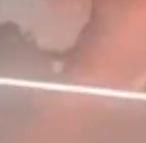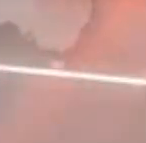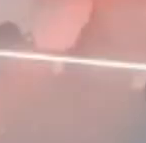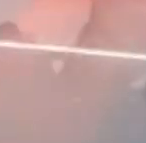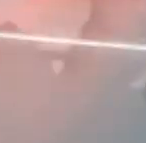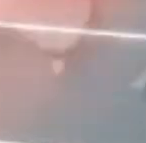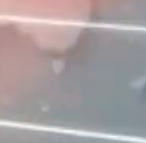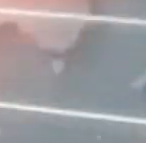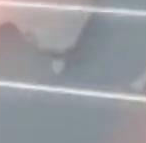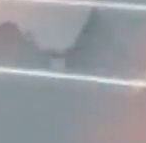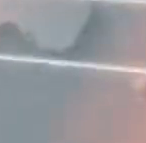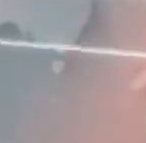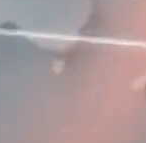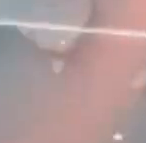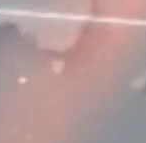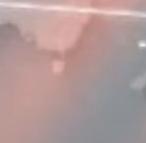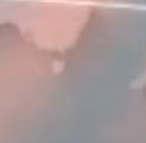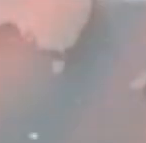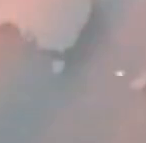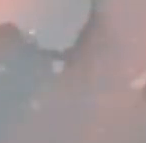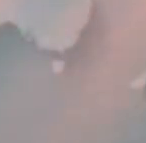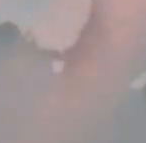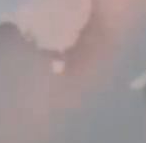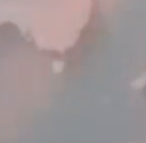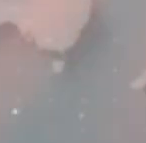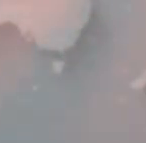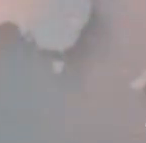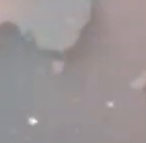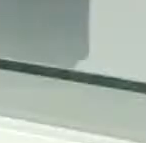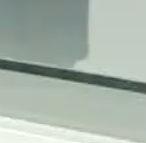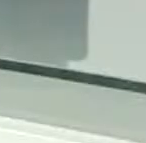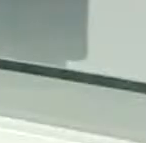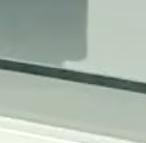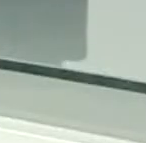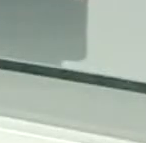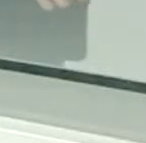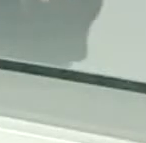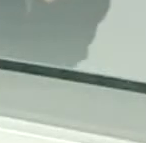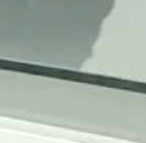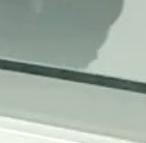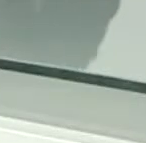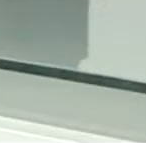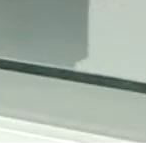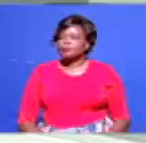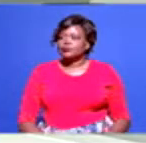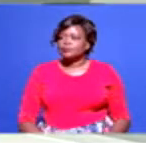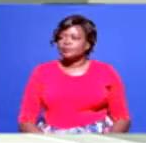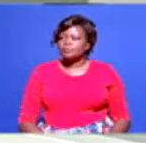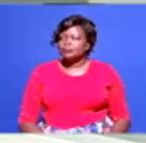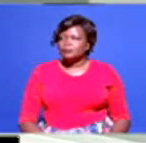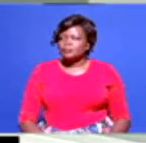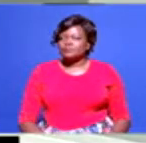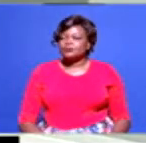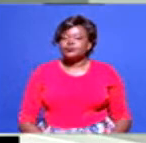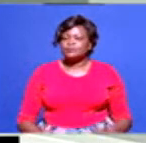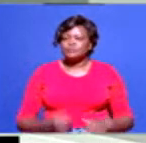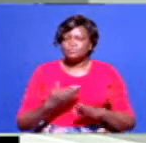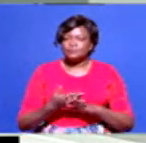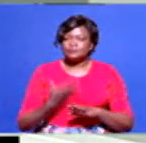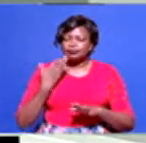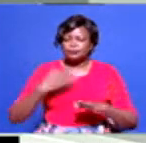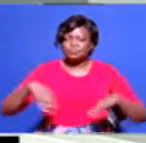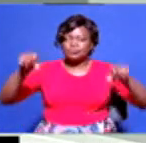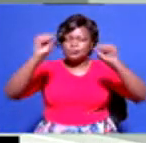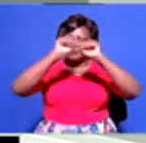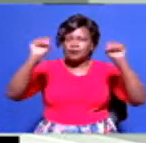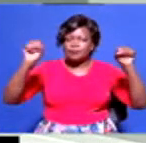Welcome Welcome back. Now, former President Mwai Kibaki